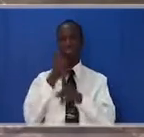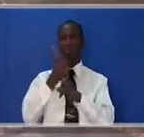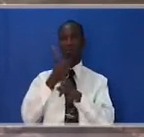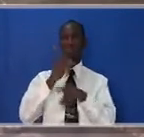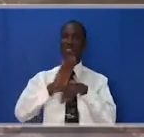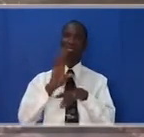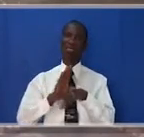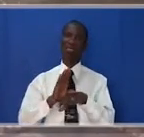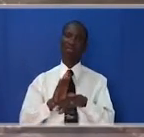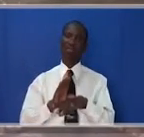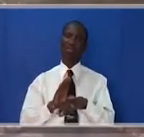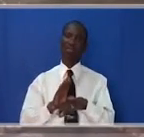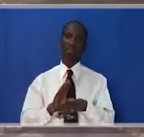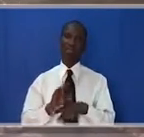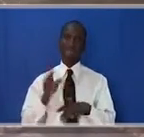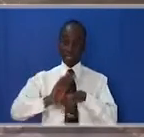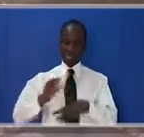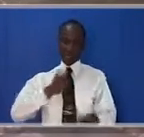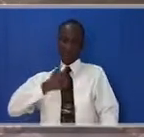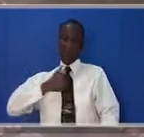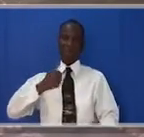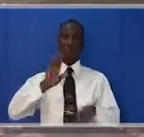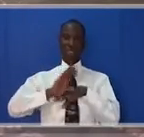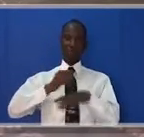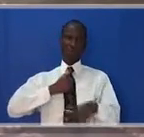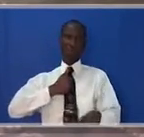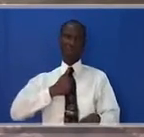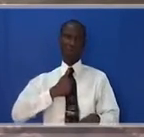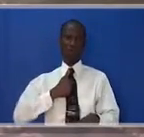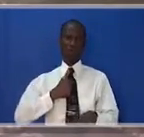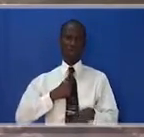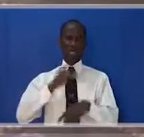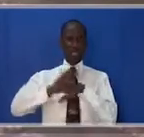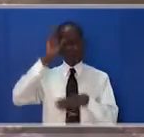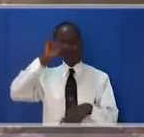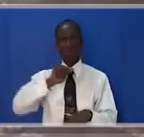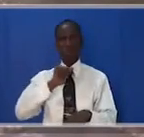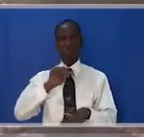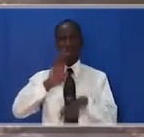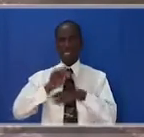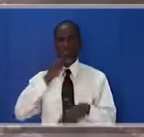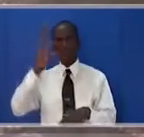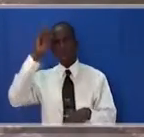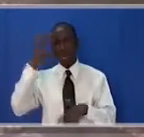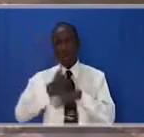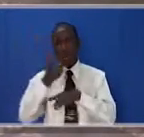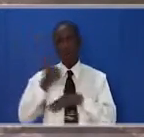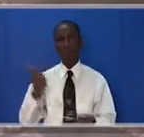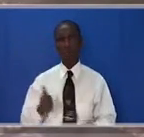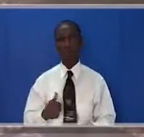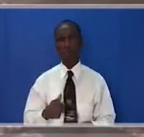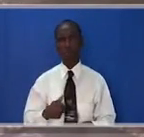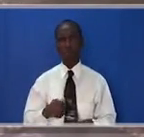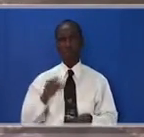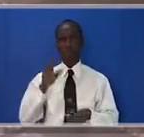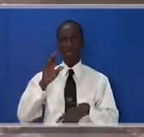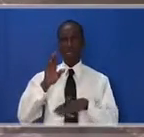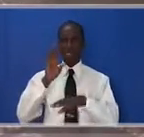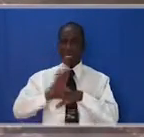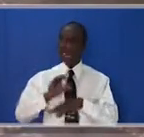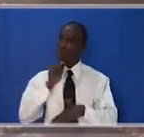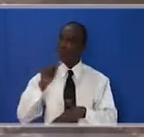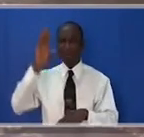overseer no won we say say sia yankopon adawroma ye hu no say say ye yankopon ne suma no because o so ye bofo nimpa nsusu ye